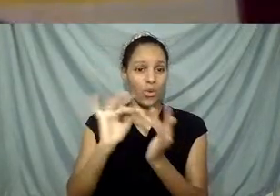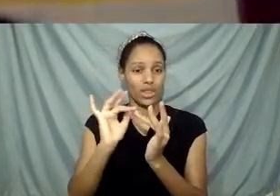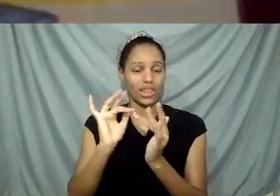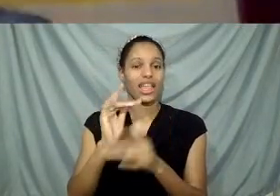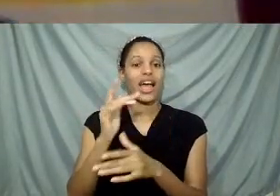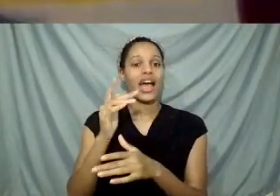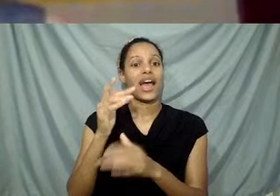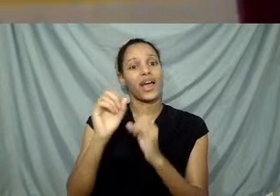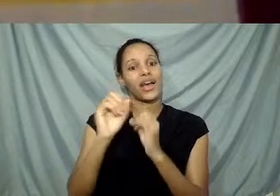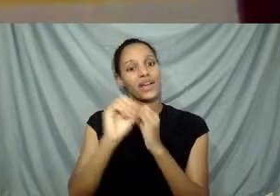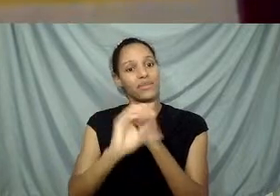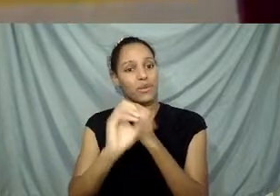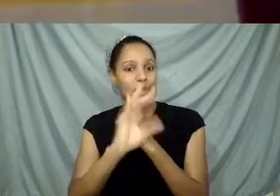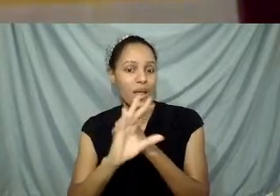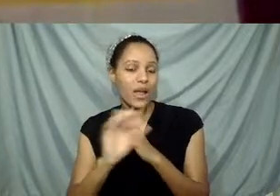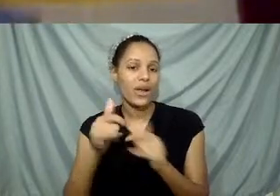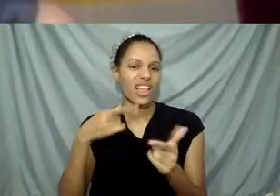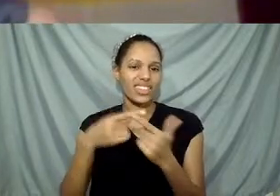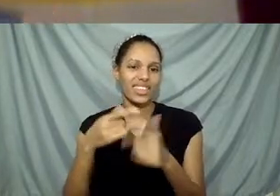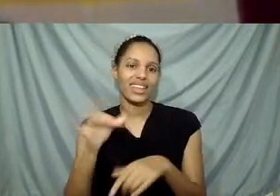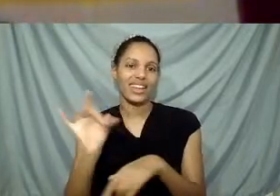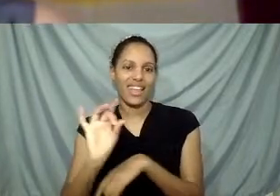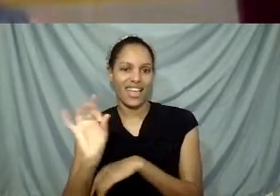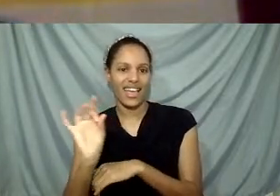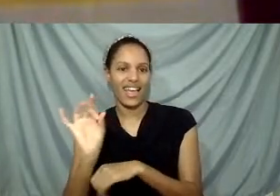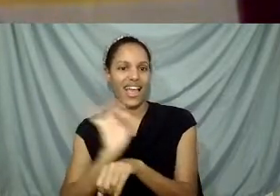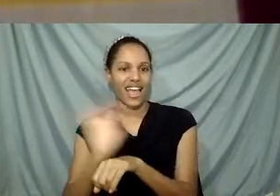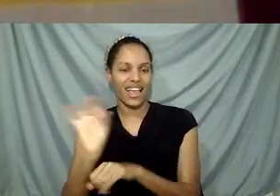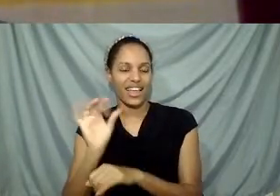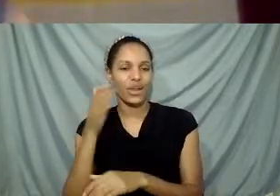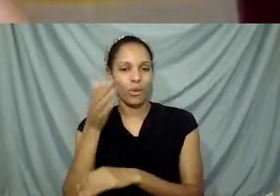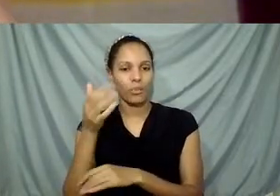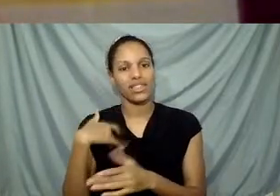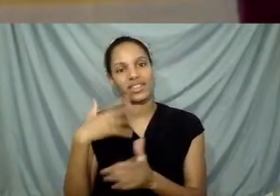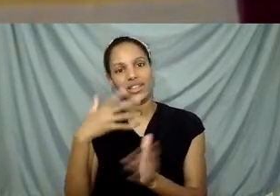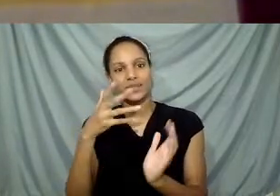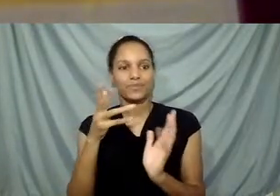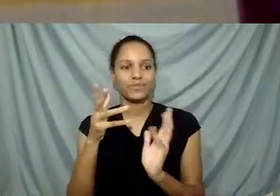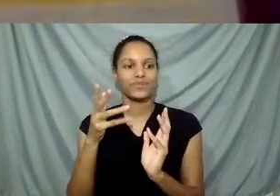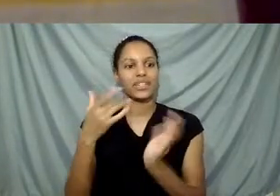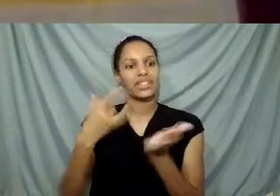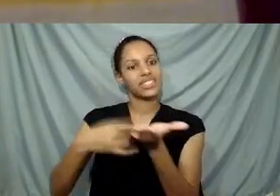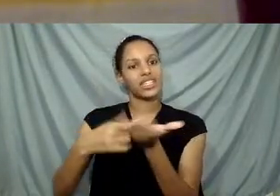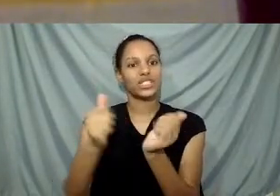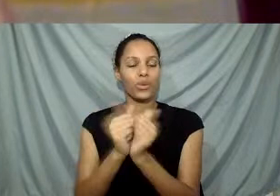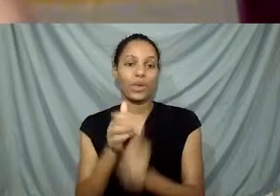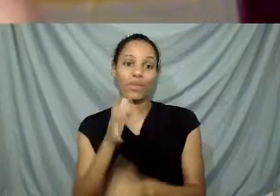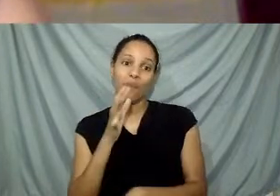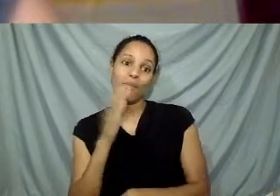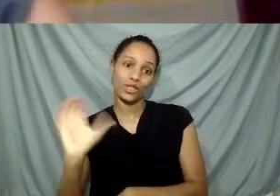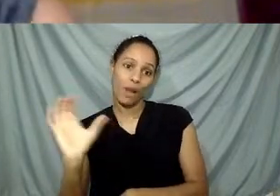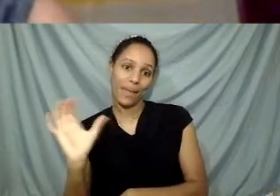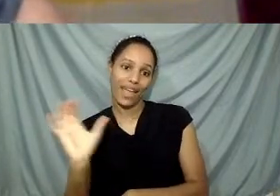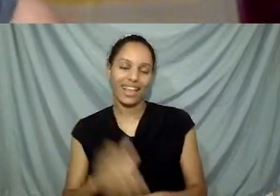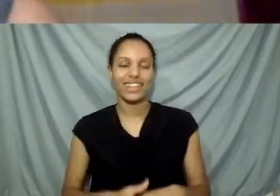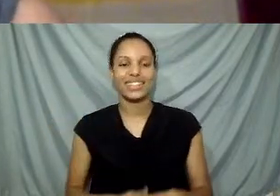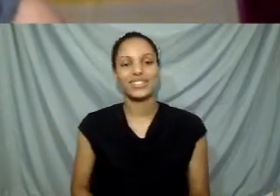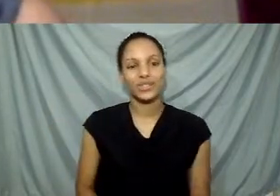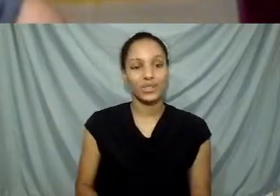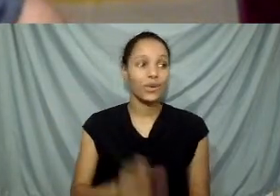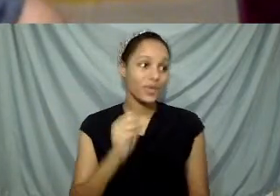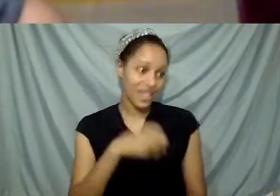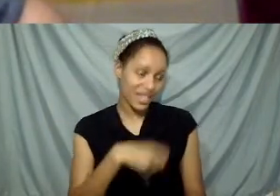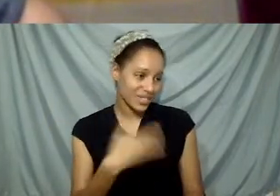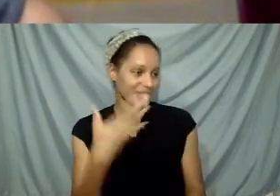follow-up discussion with Mama Charmaine. Oh, yay. Yay. I know you wanted to share something